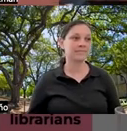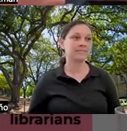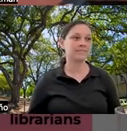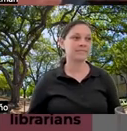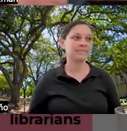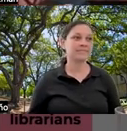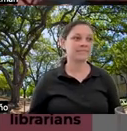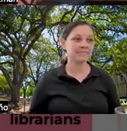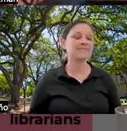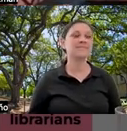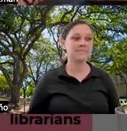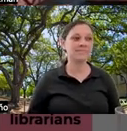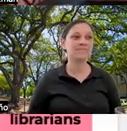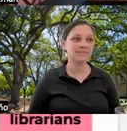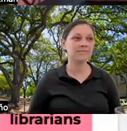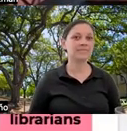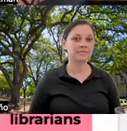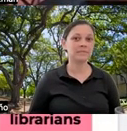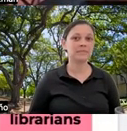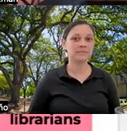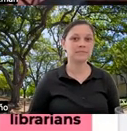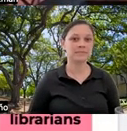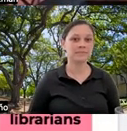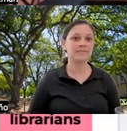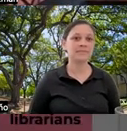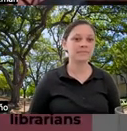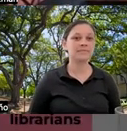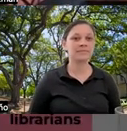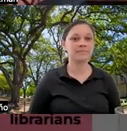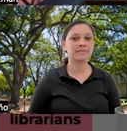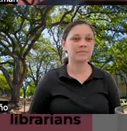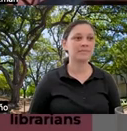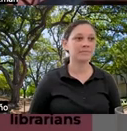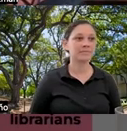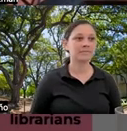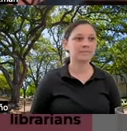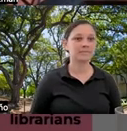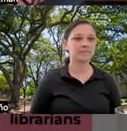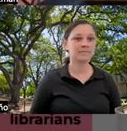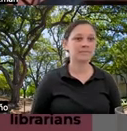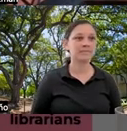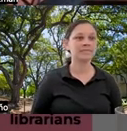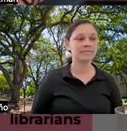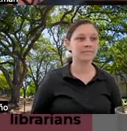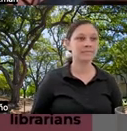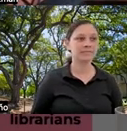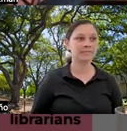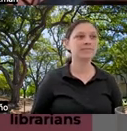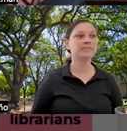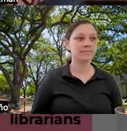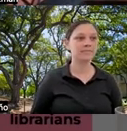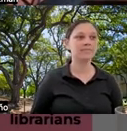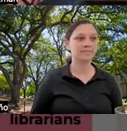oftentimes they don't know about those. So the 0to3.org and Watch Me Grow, those types of